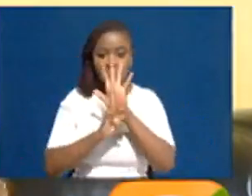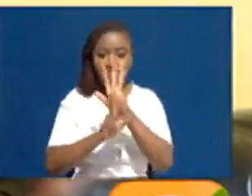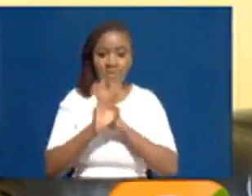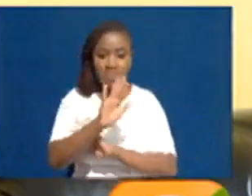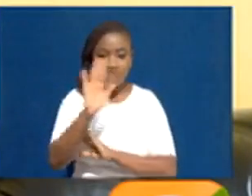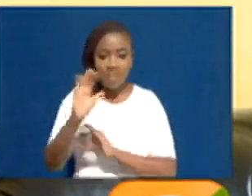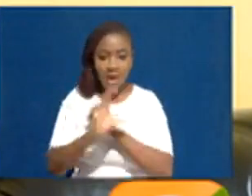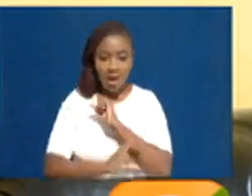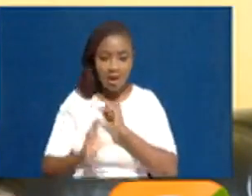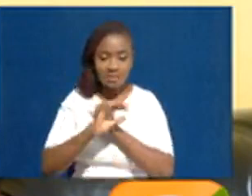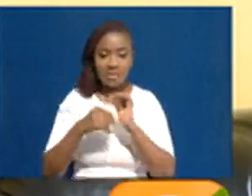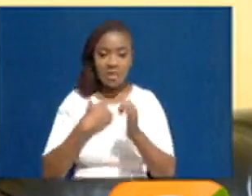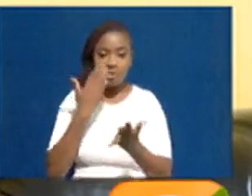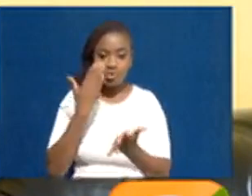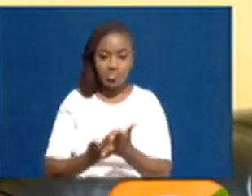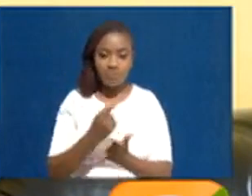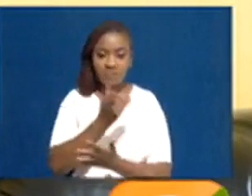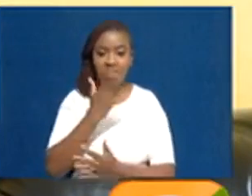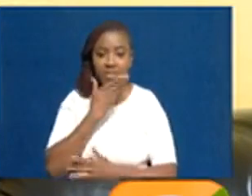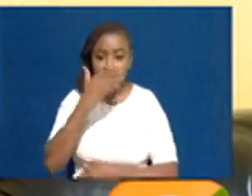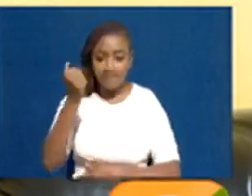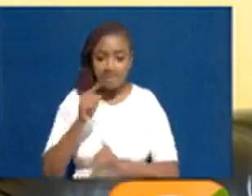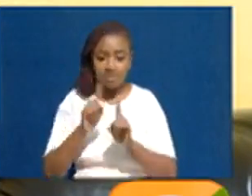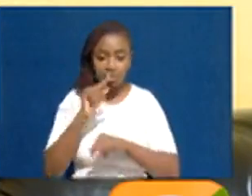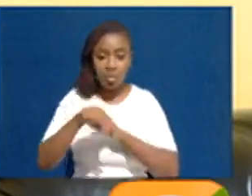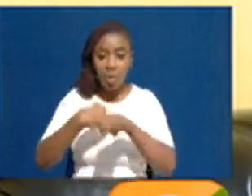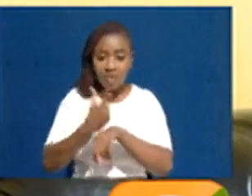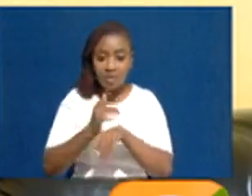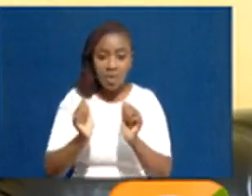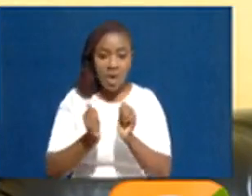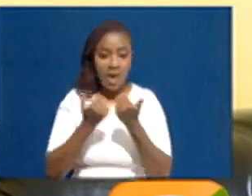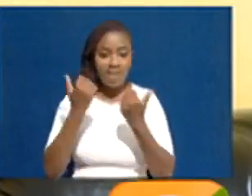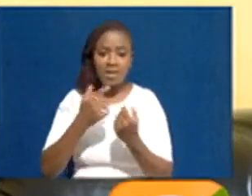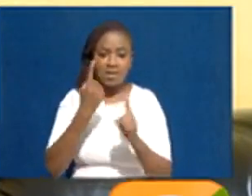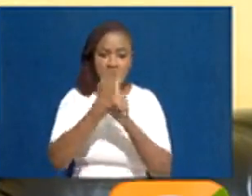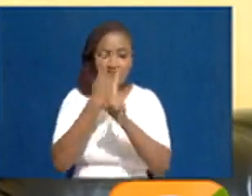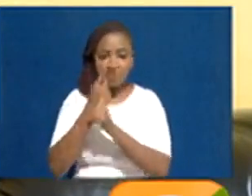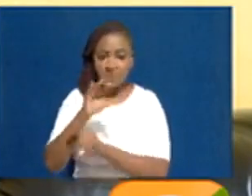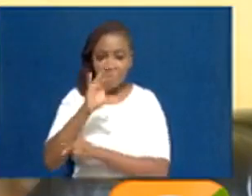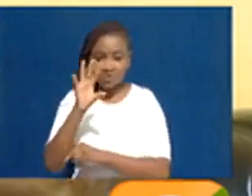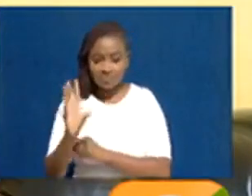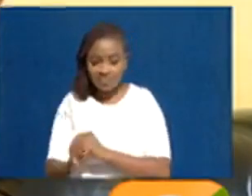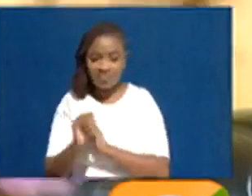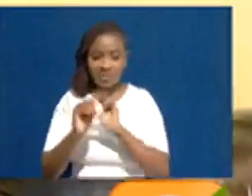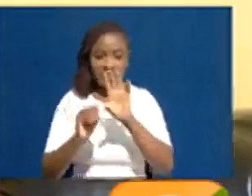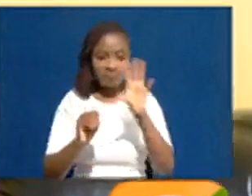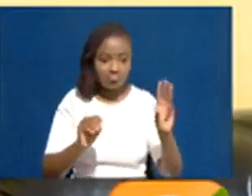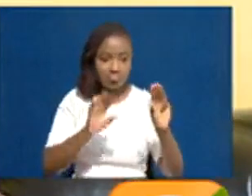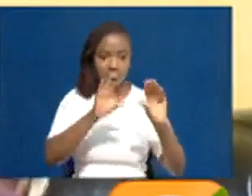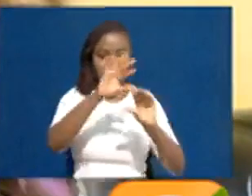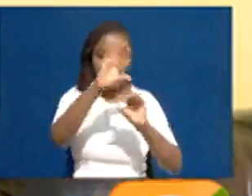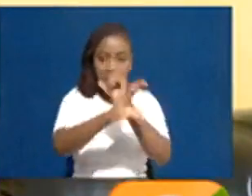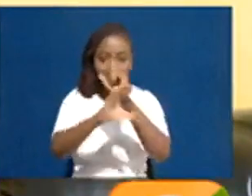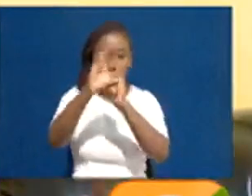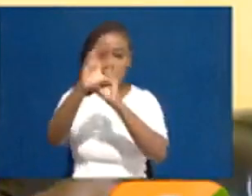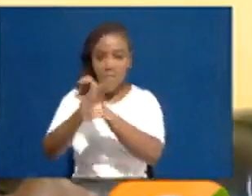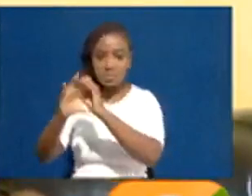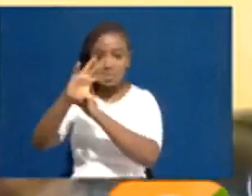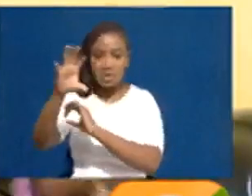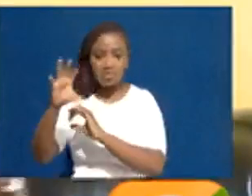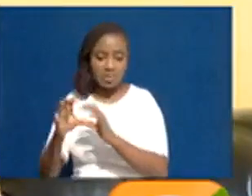try to prove they're the best. The qualifications happened continentally, so each and every single continent had their own competition and they took